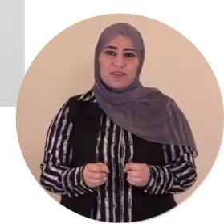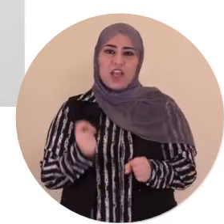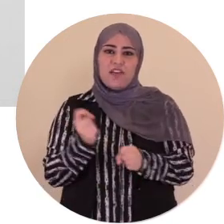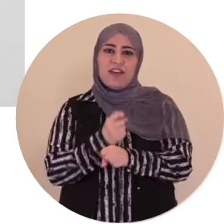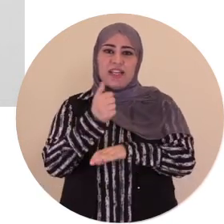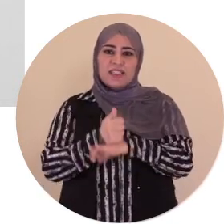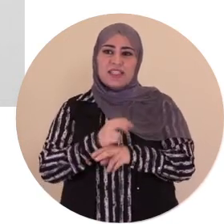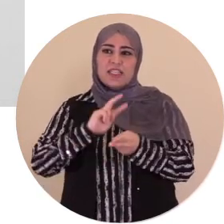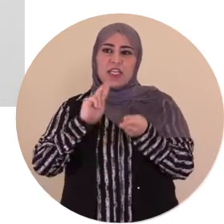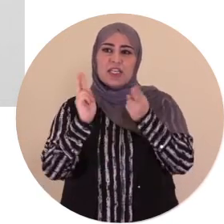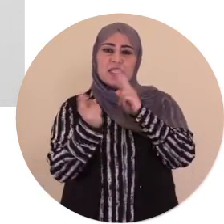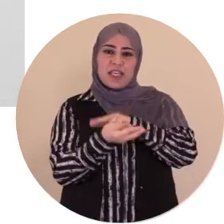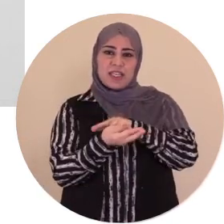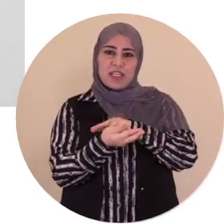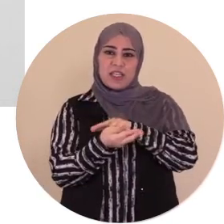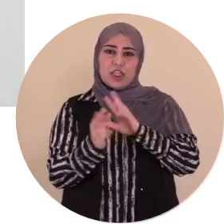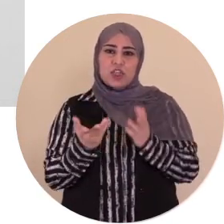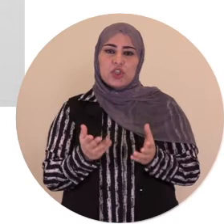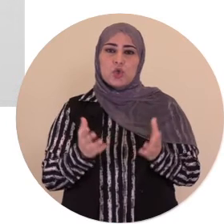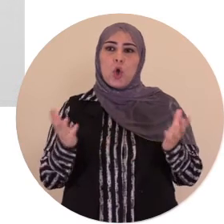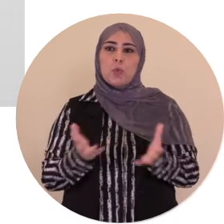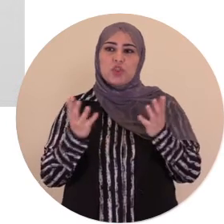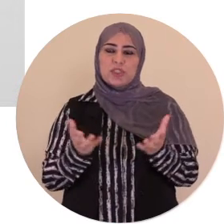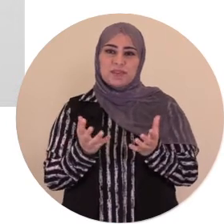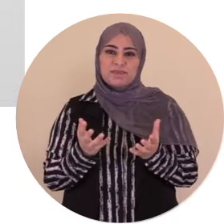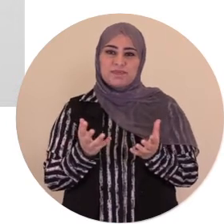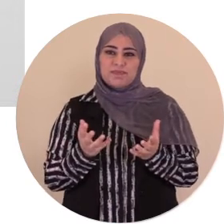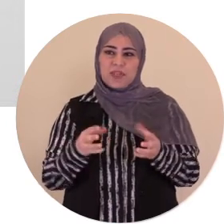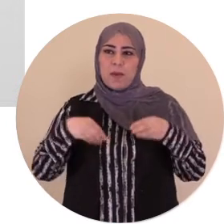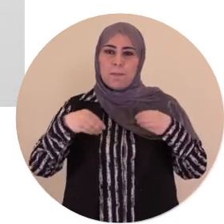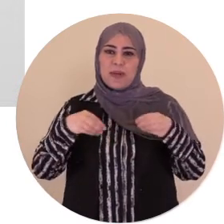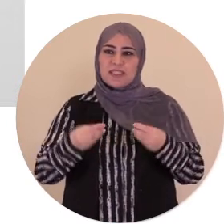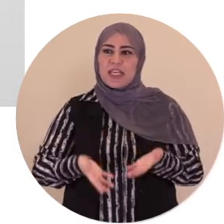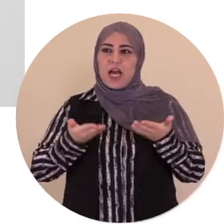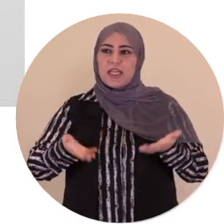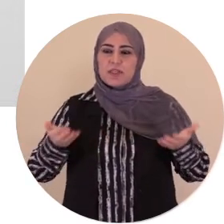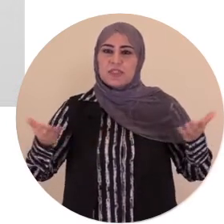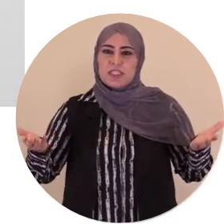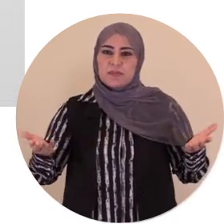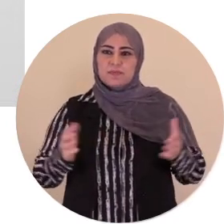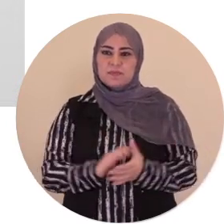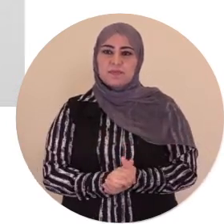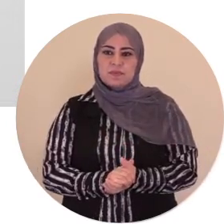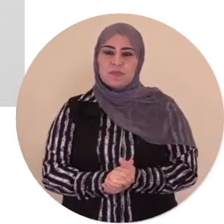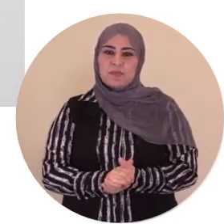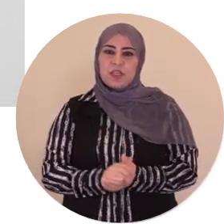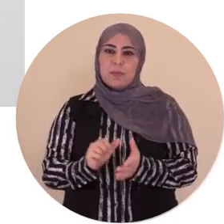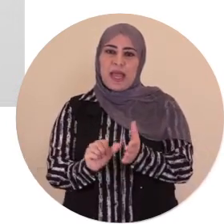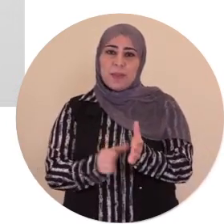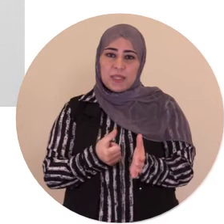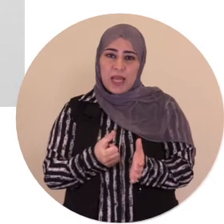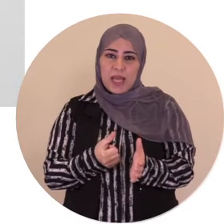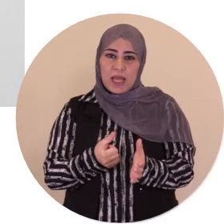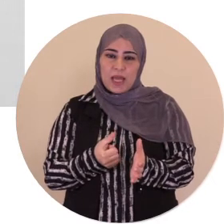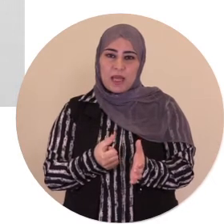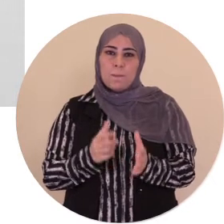the verb? The verb is recycle. What can we recycle? Plastic items. These are our objects. So we start